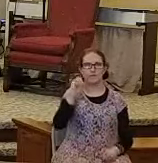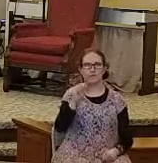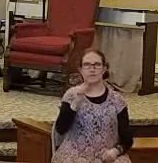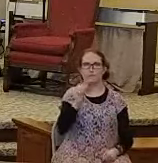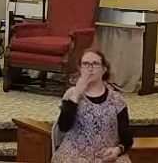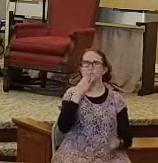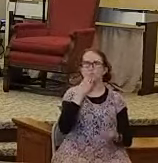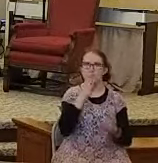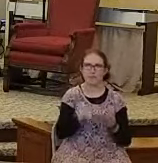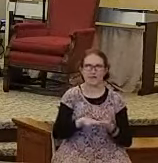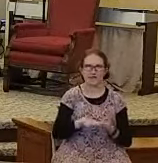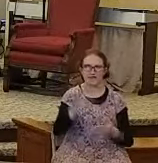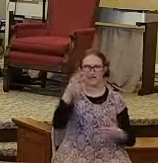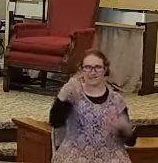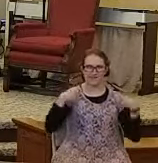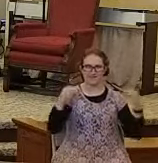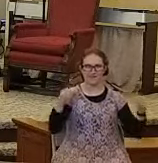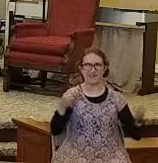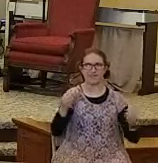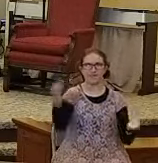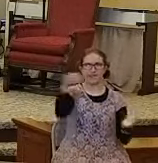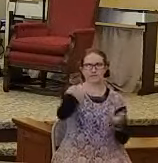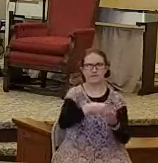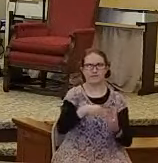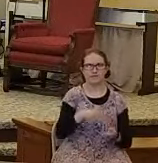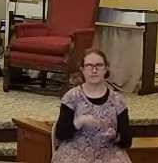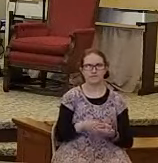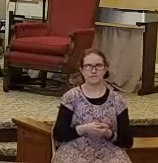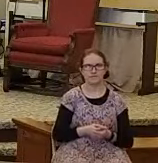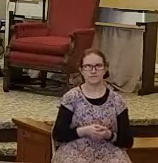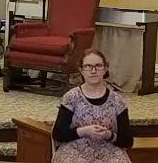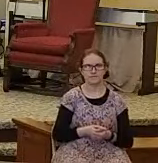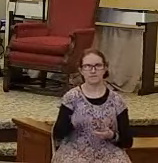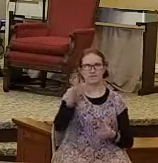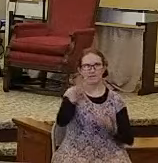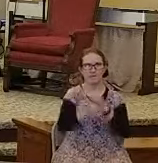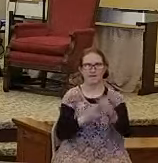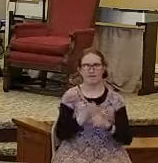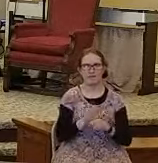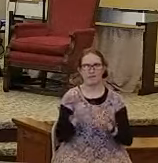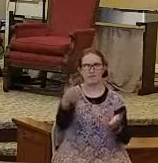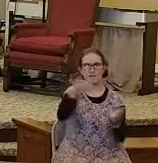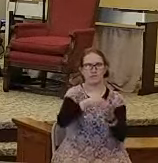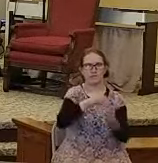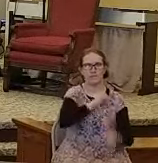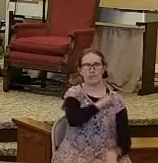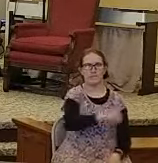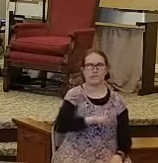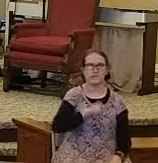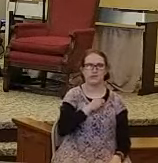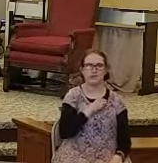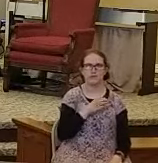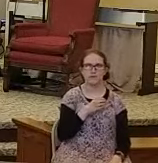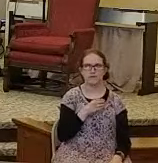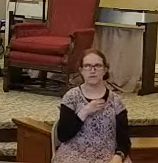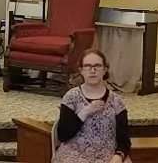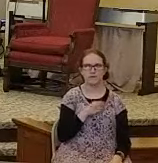she returned to the United States in 1895. 5 years later, they returned to the mission field and